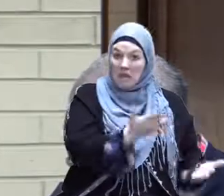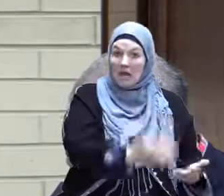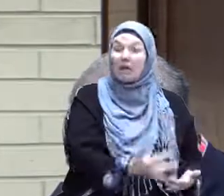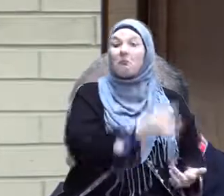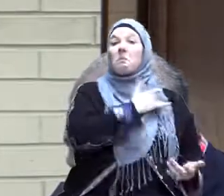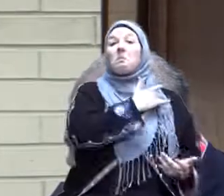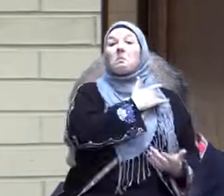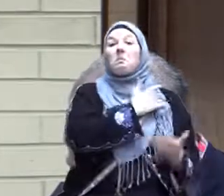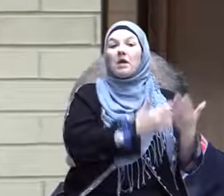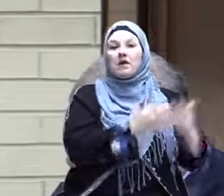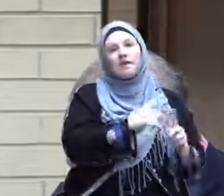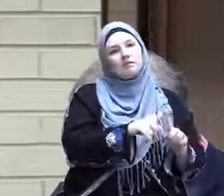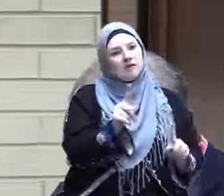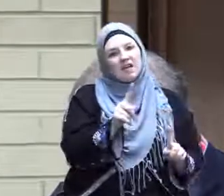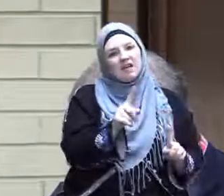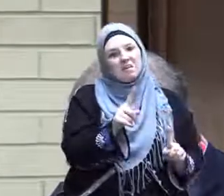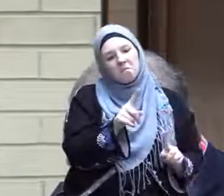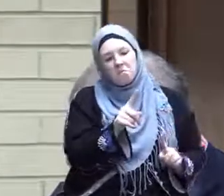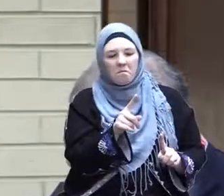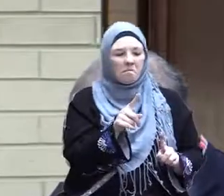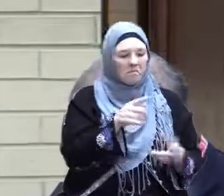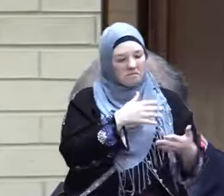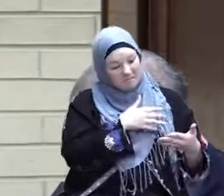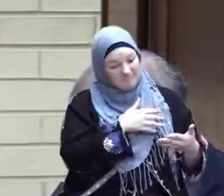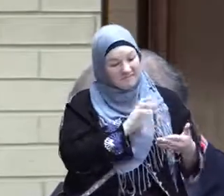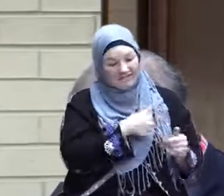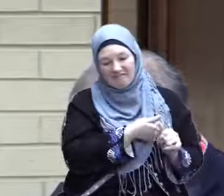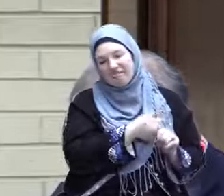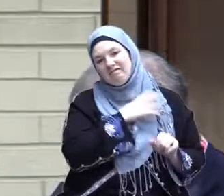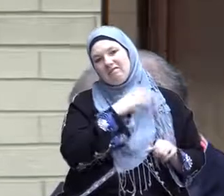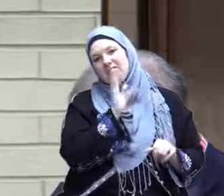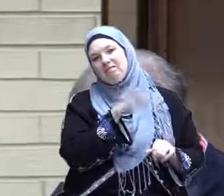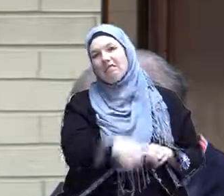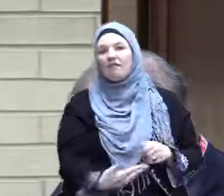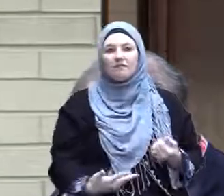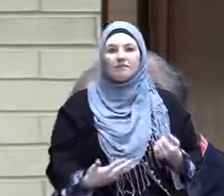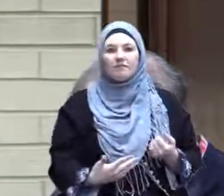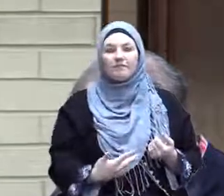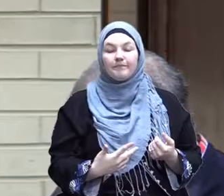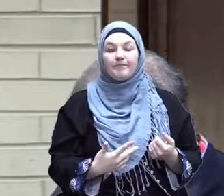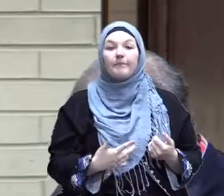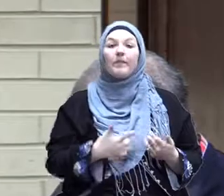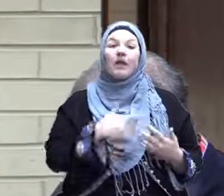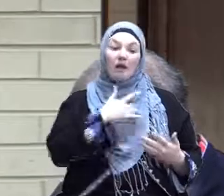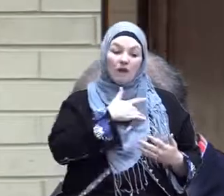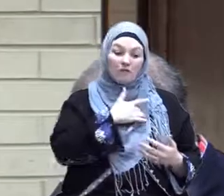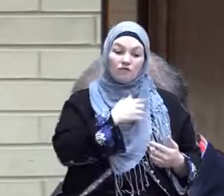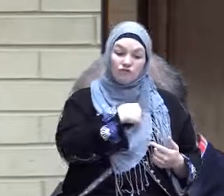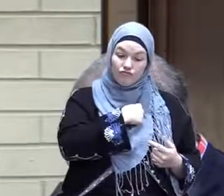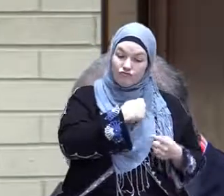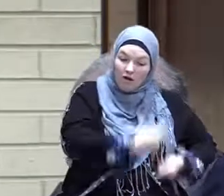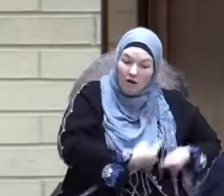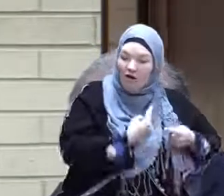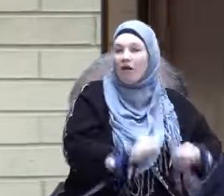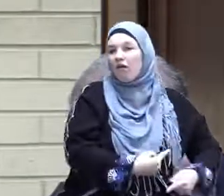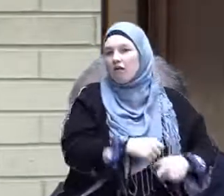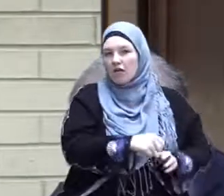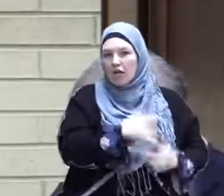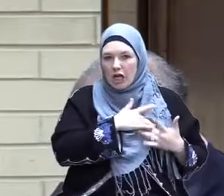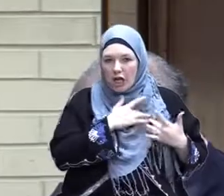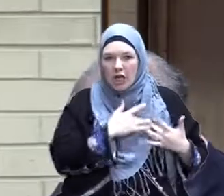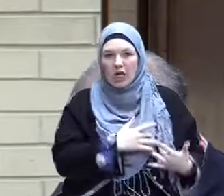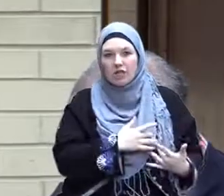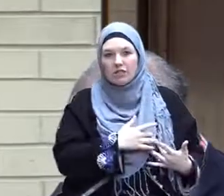heart, but his interest is somewhere else. And the fight between our heart and our conscience and